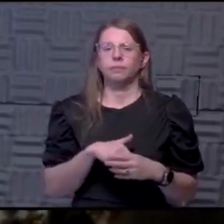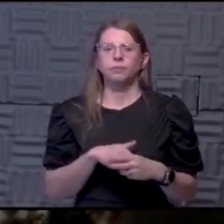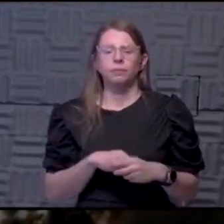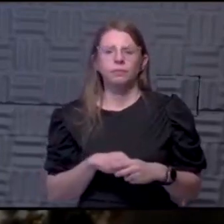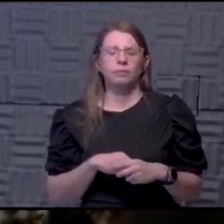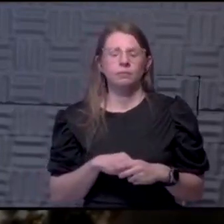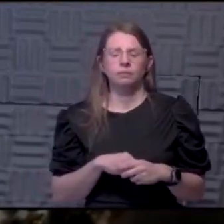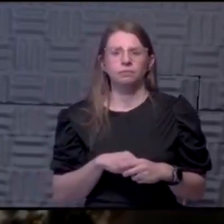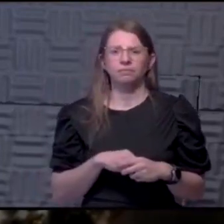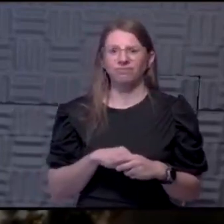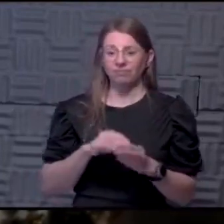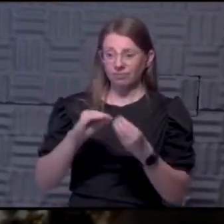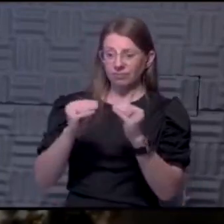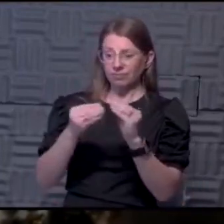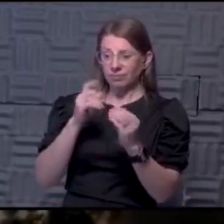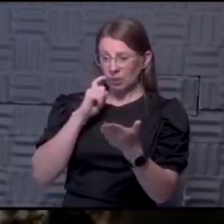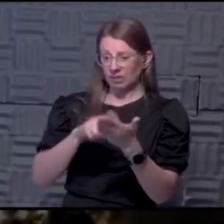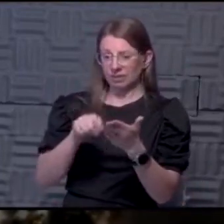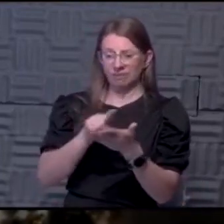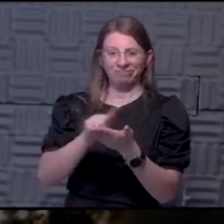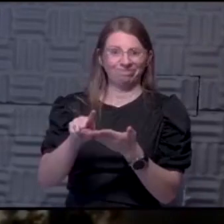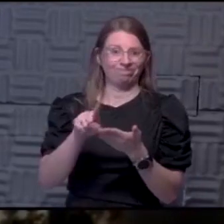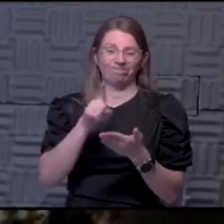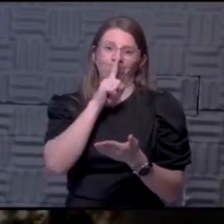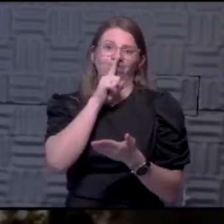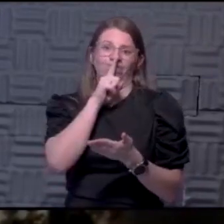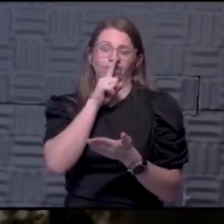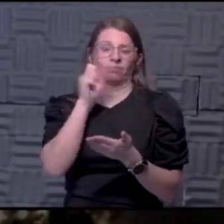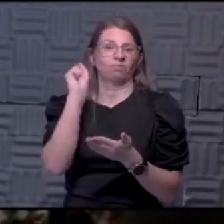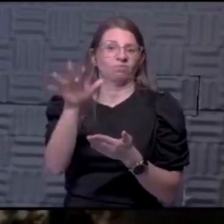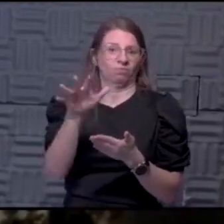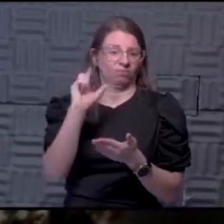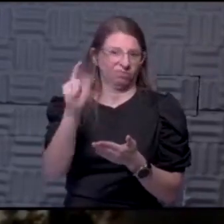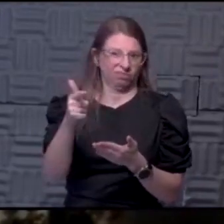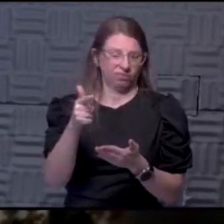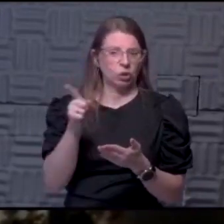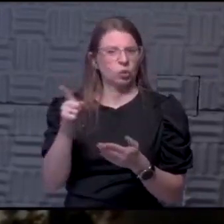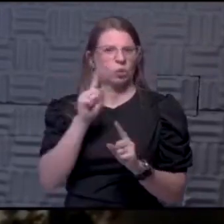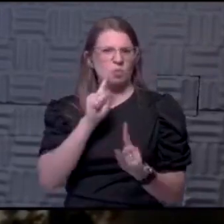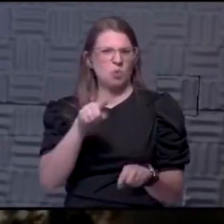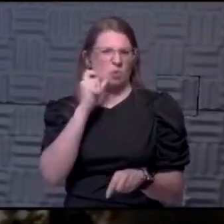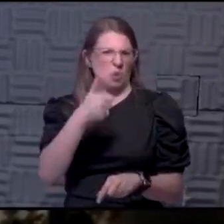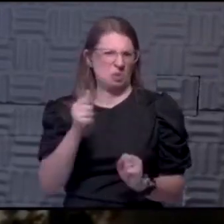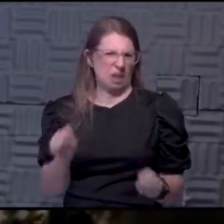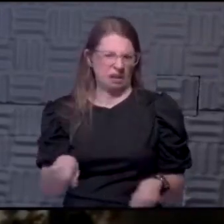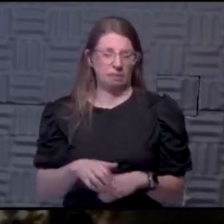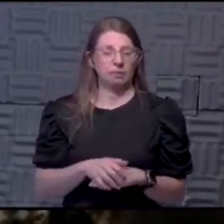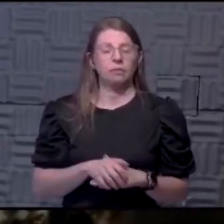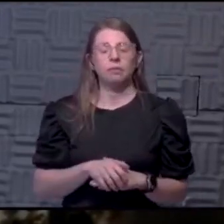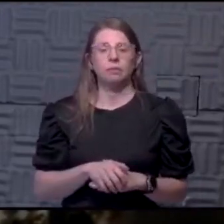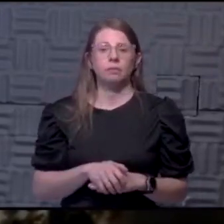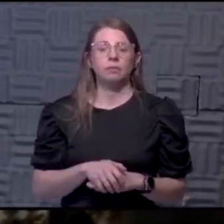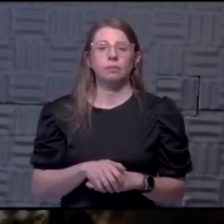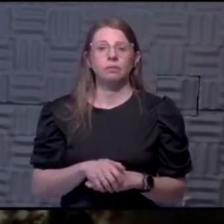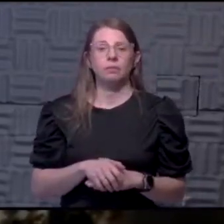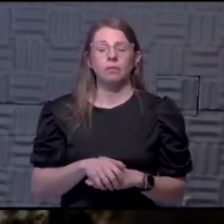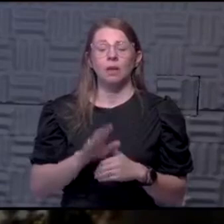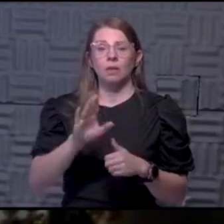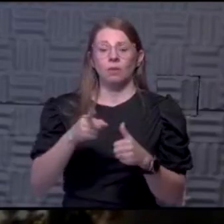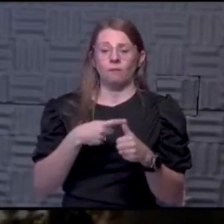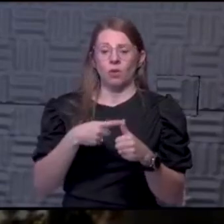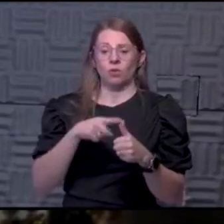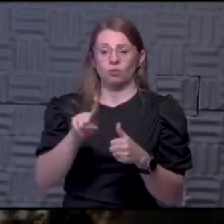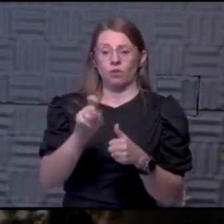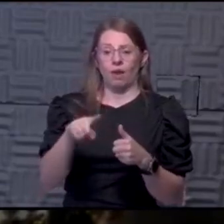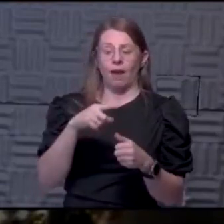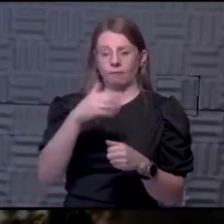I didn't see what the number was this week, so I can't give you that. I can give it back to you, and you can report on it tomorrow. But to your original question, I forgot to answer